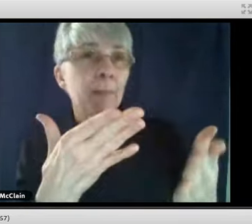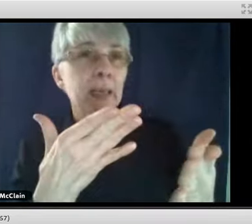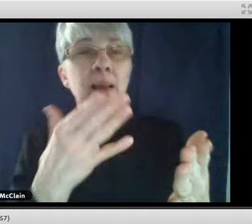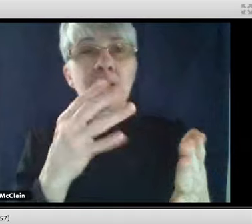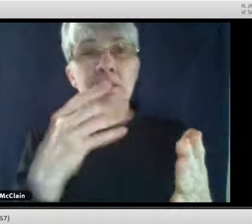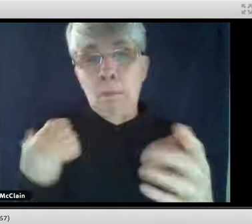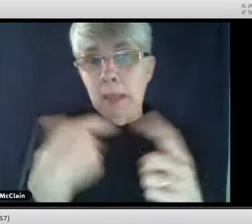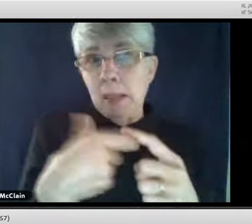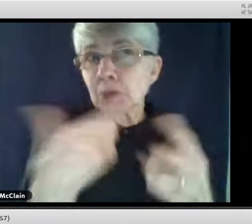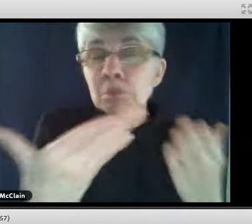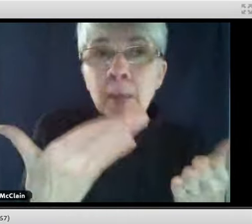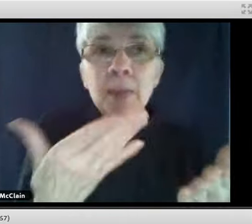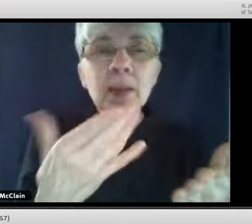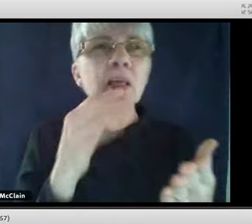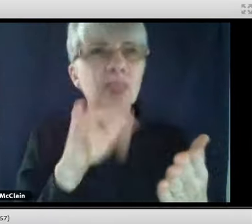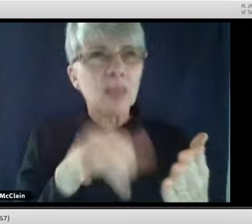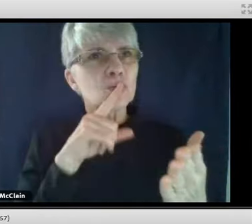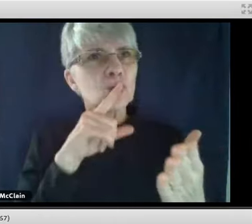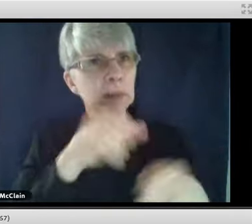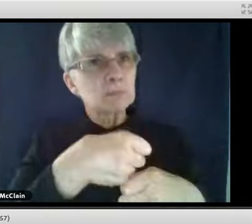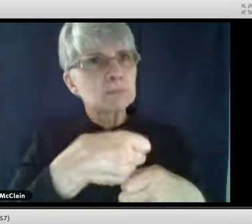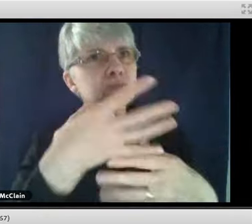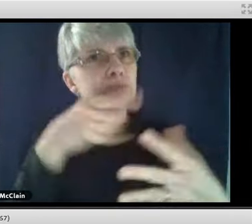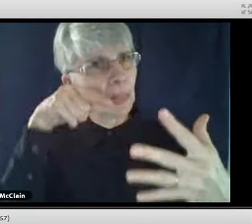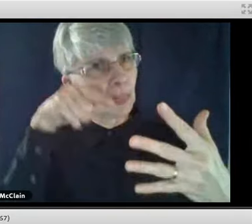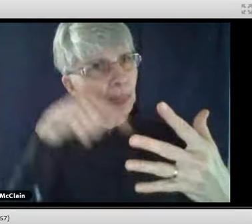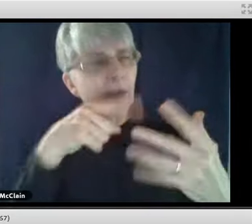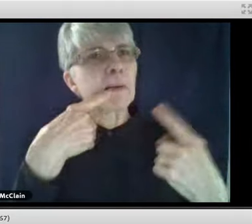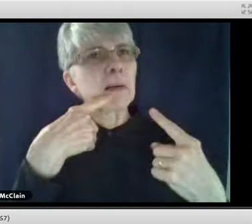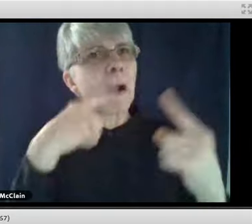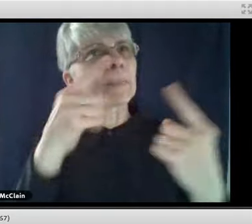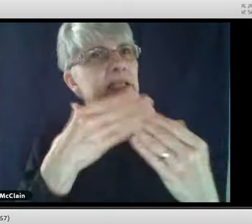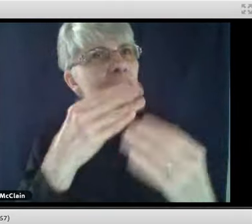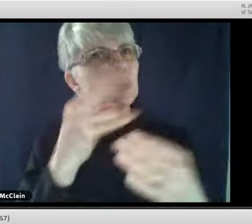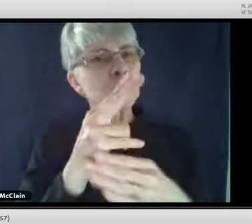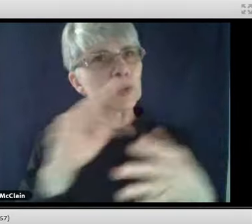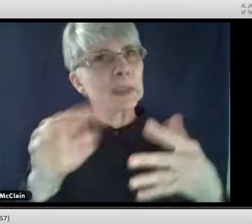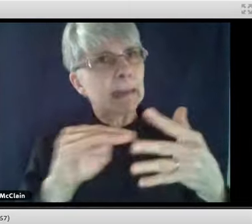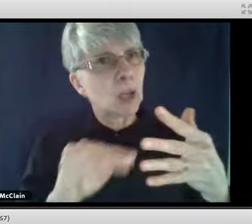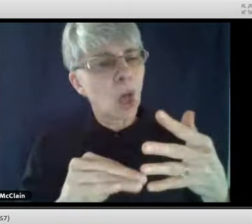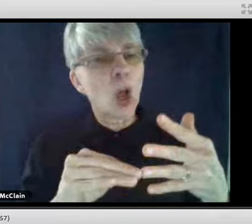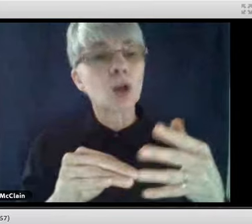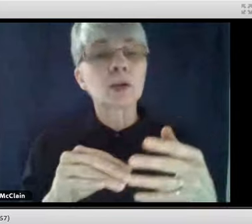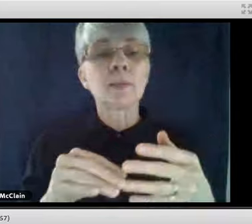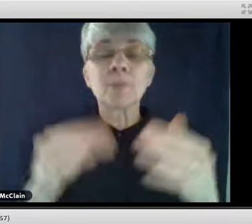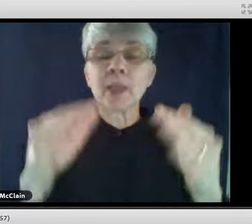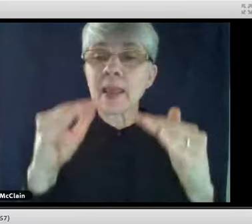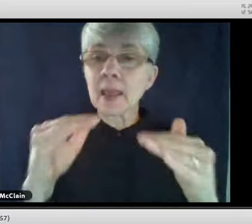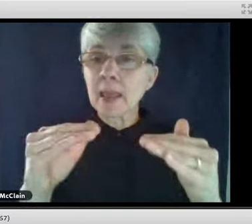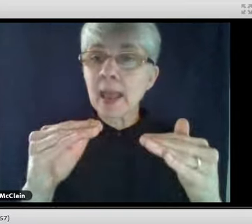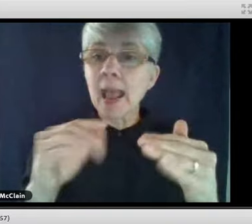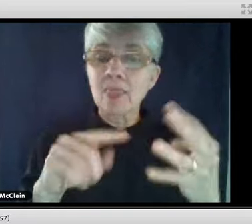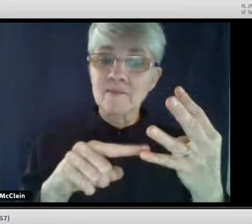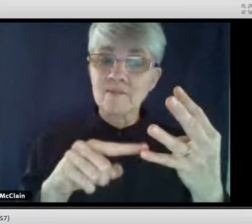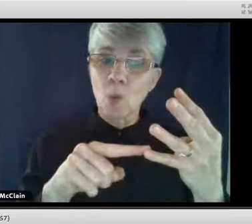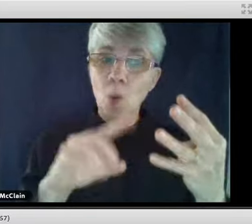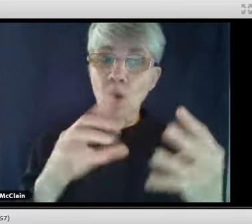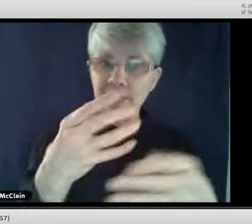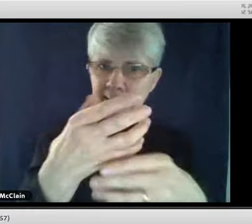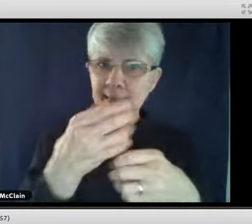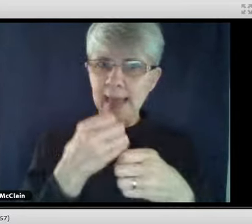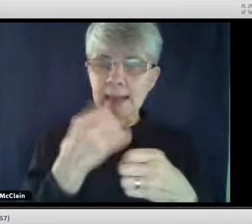then that should be accomplished easily using our catalogs. and then eventually obtain or acquire. Or if they